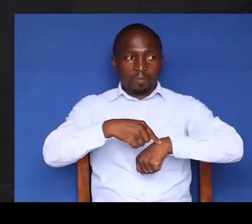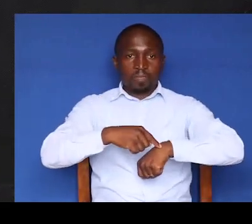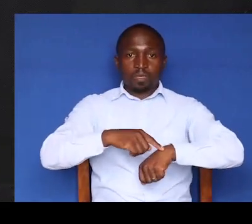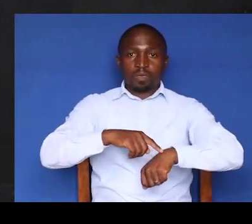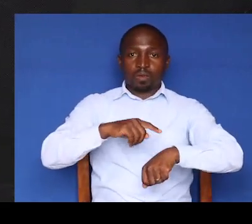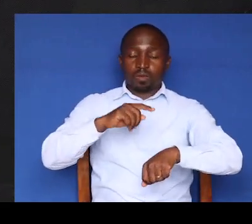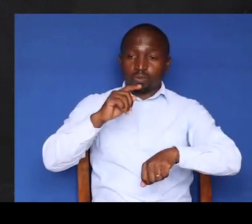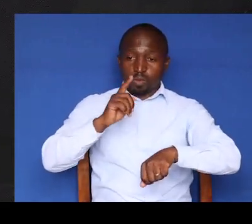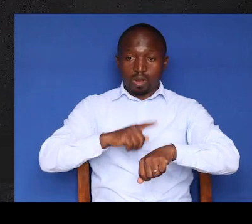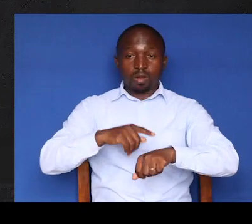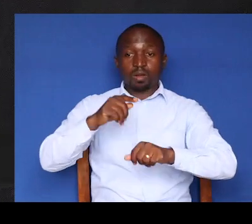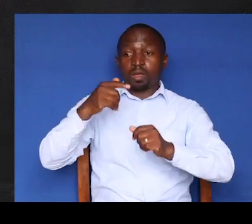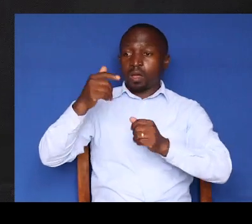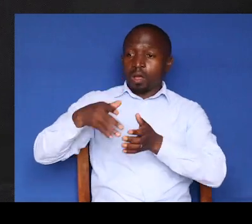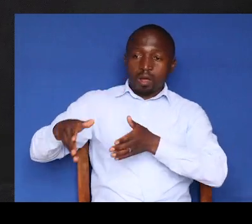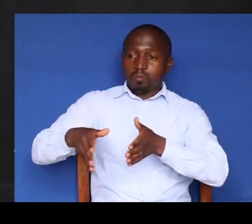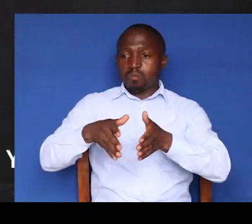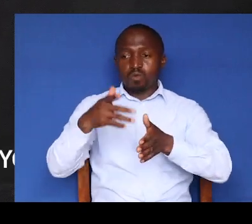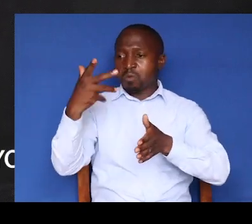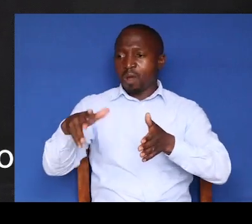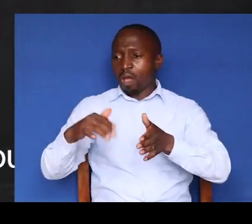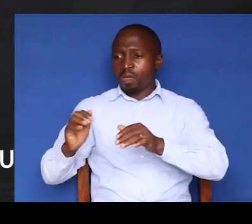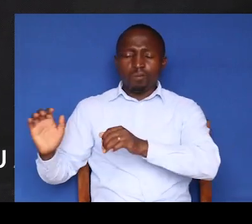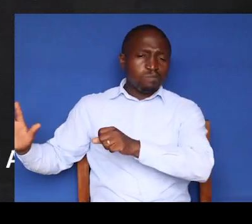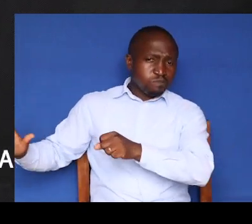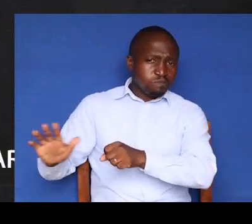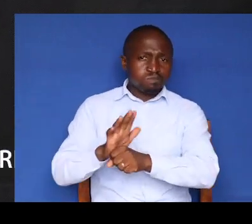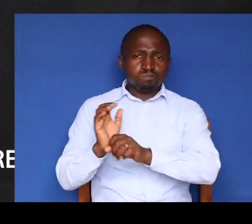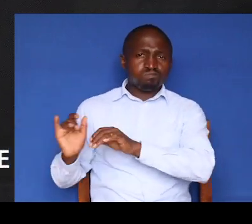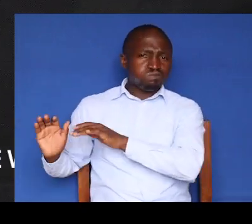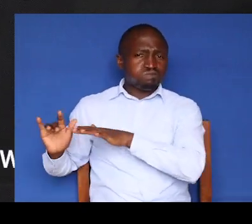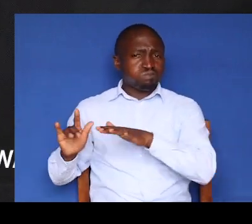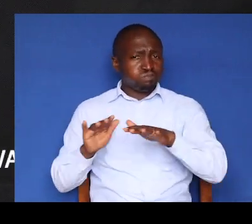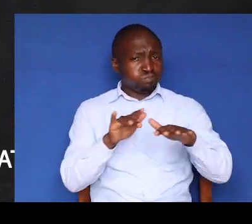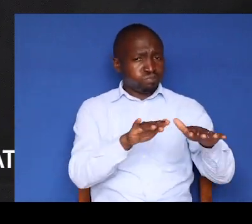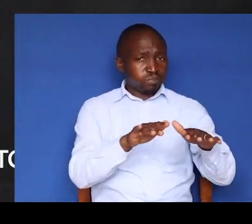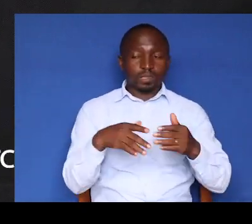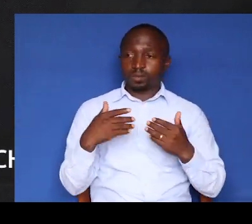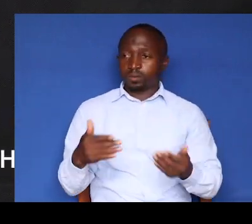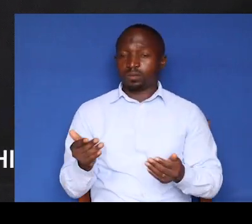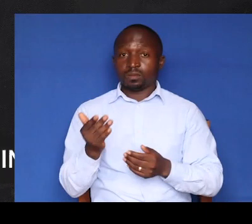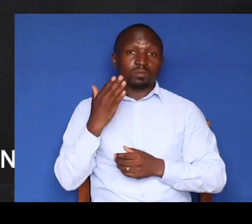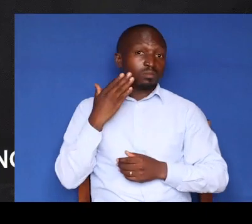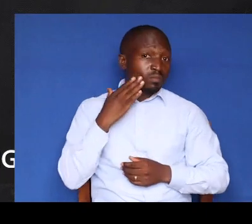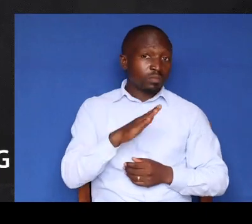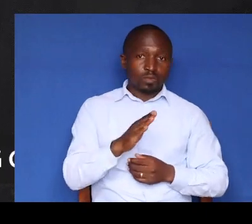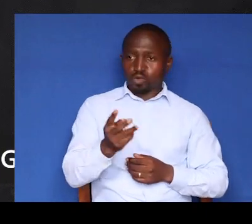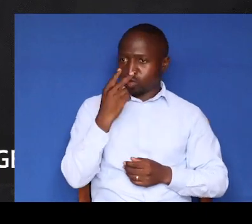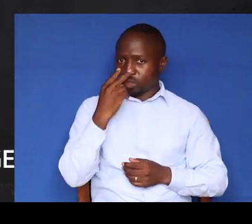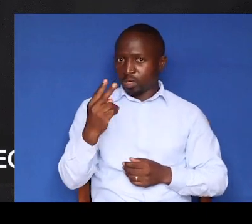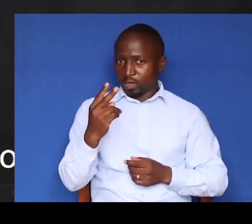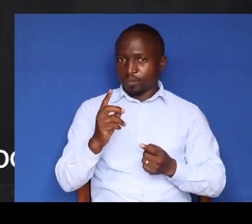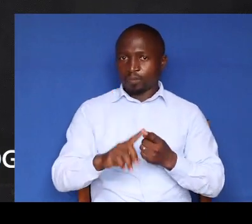river flood. Therefore, it is important to consider the dimension